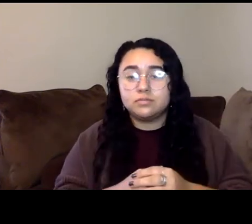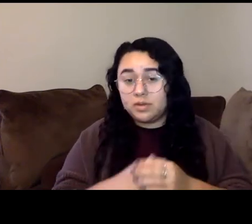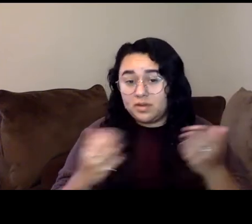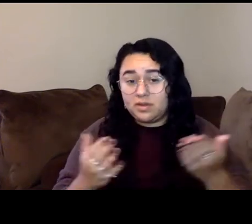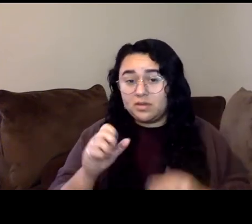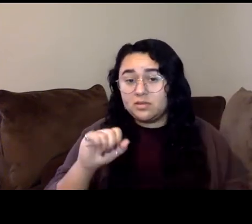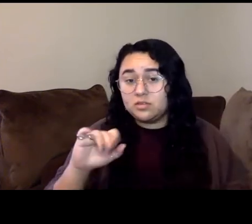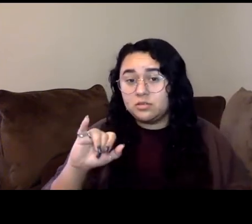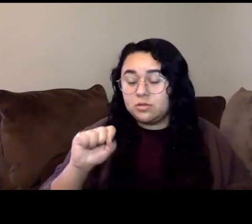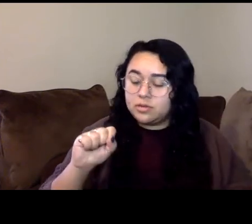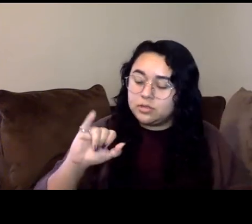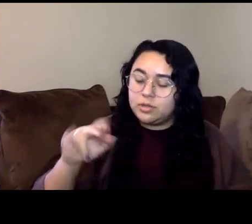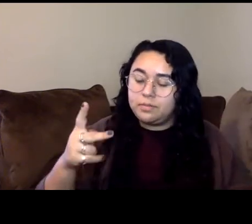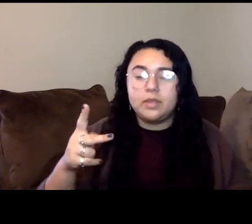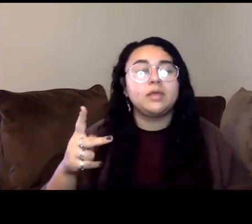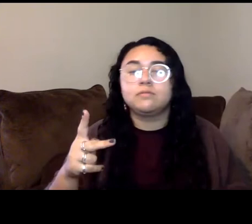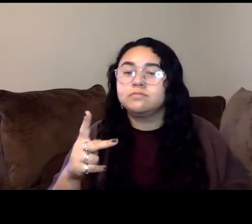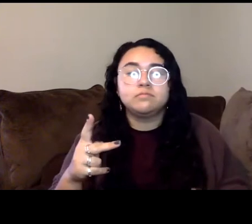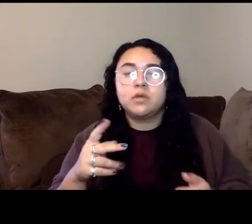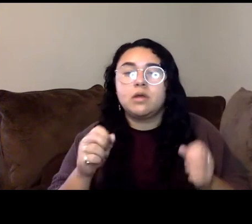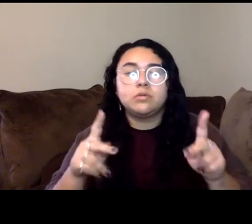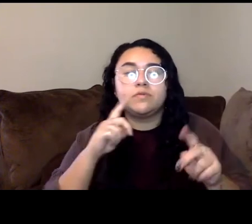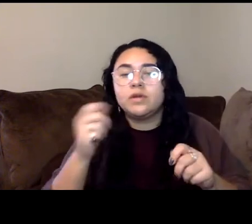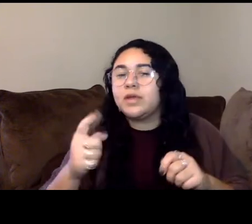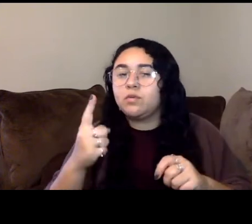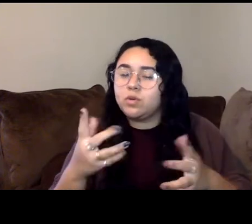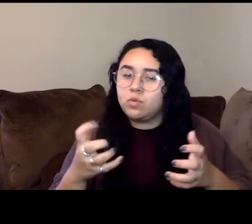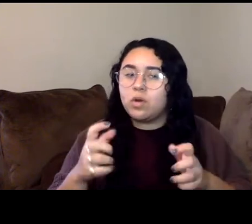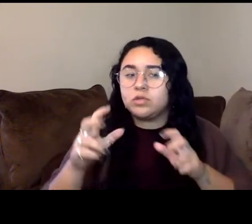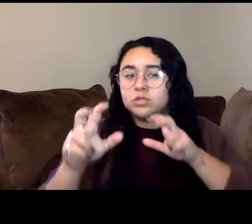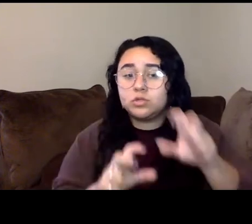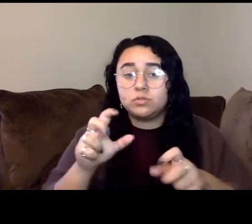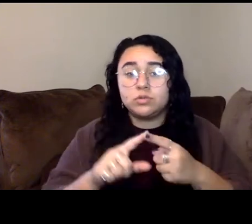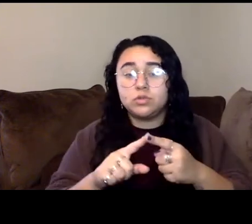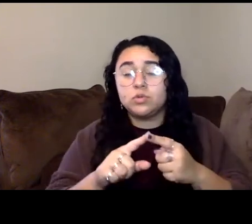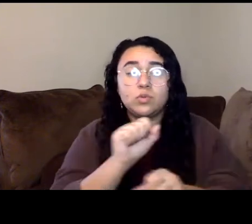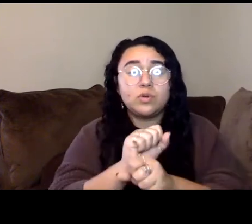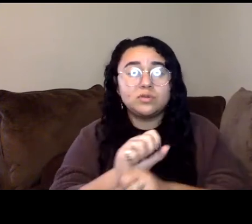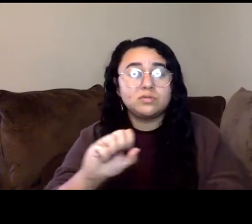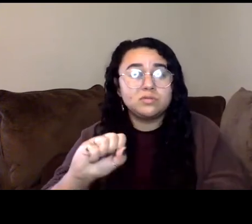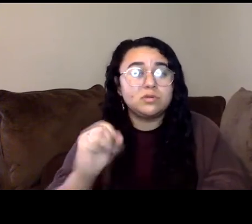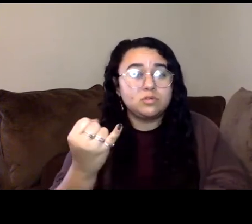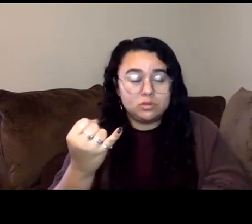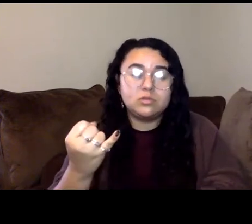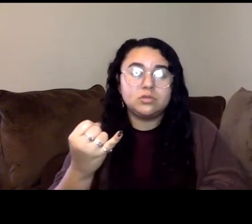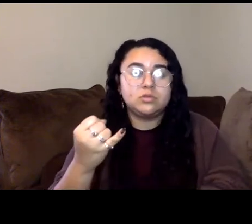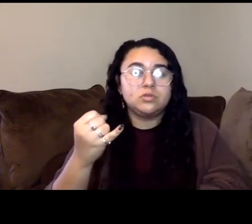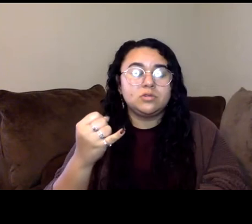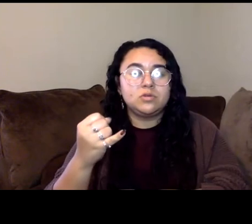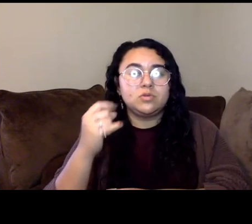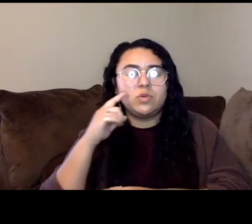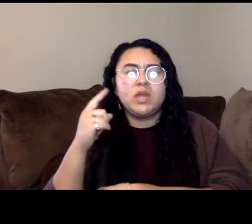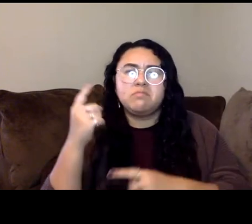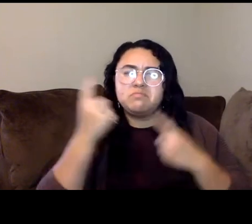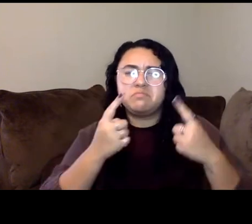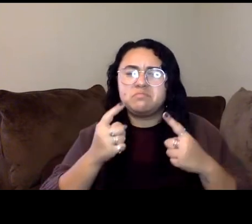in connecting, learning, contributing to the work of social justice. We think of ourselves as this community of lifelong learners.